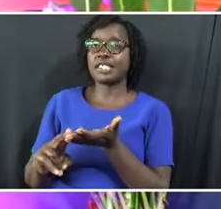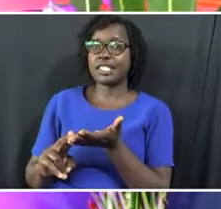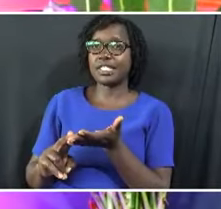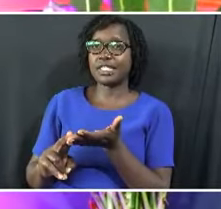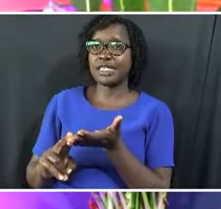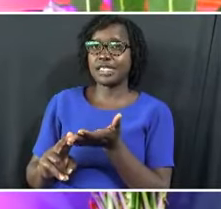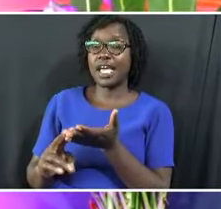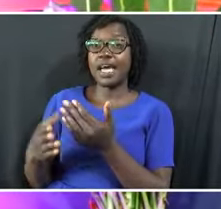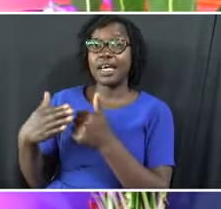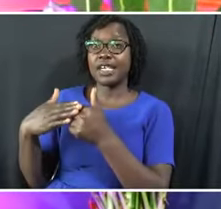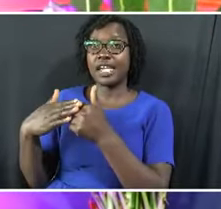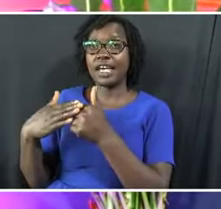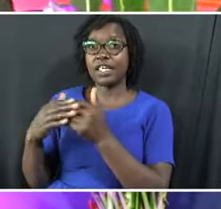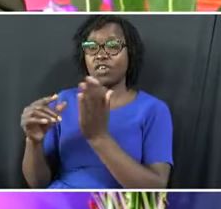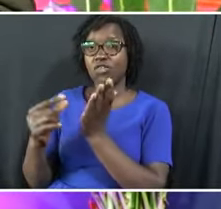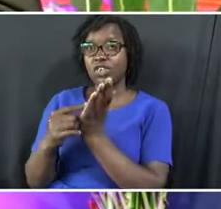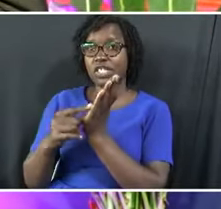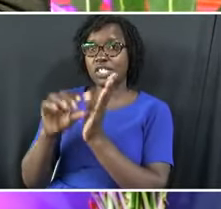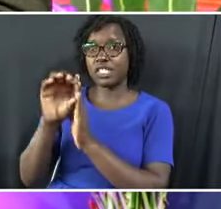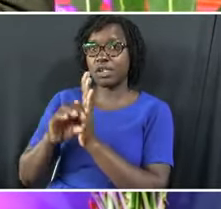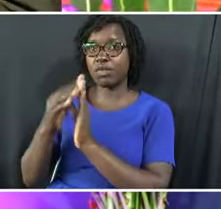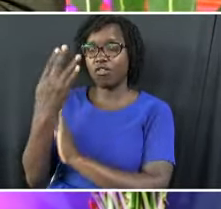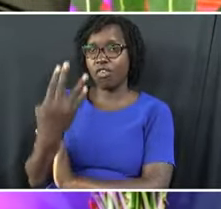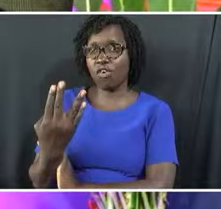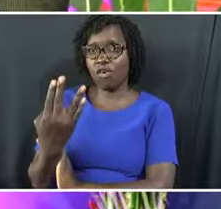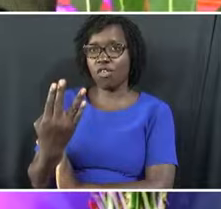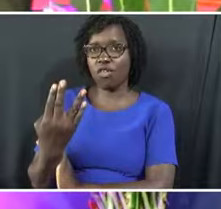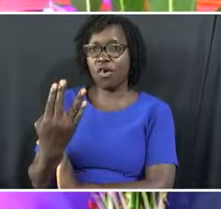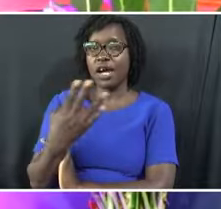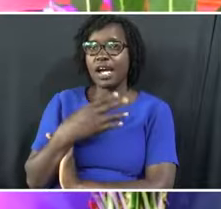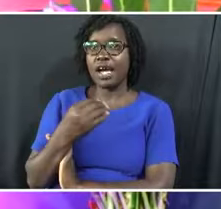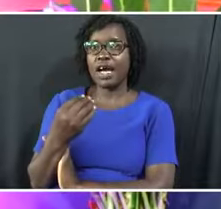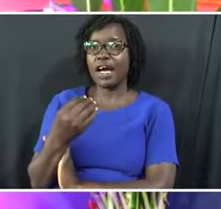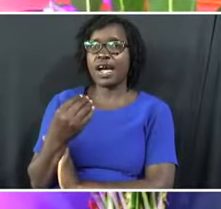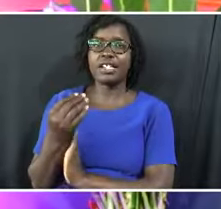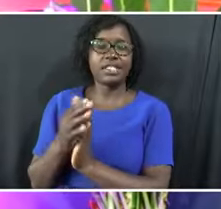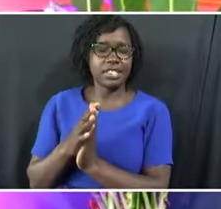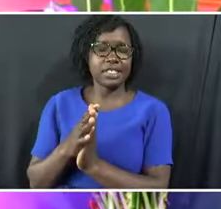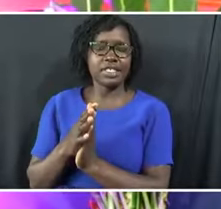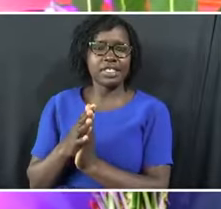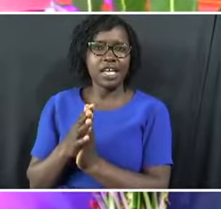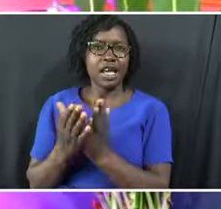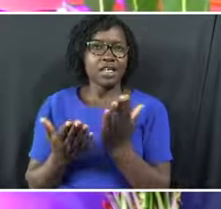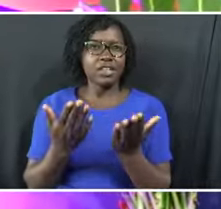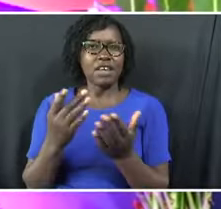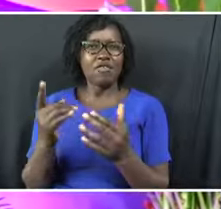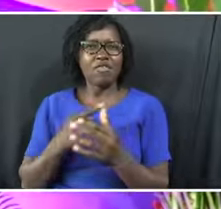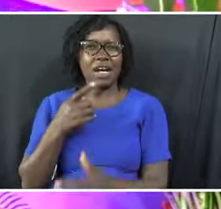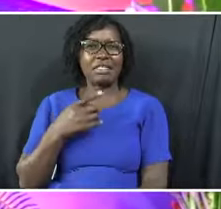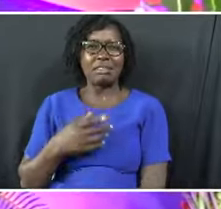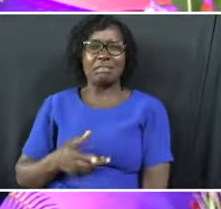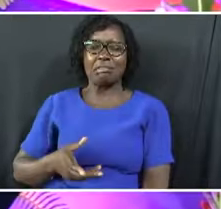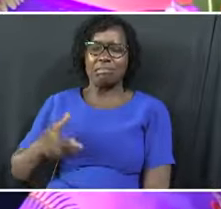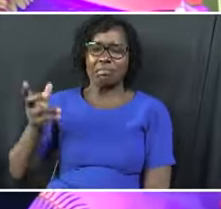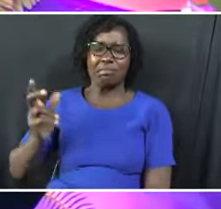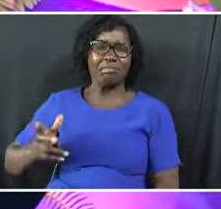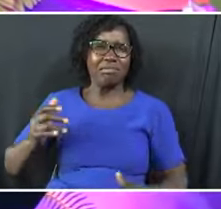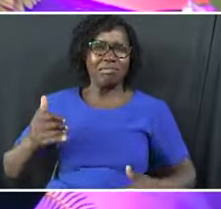in verse 9 of Genesis chapter 4, I'm finding the first arrogance